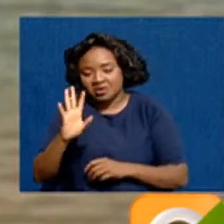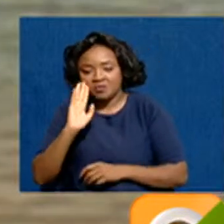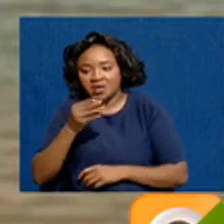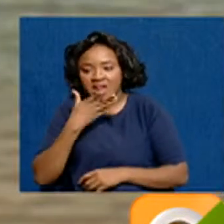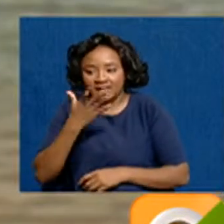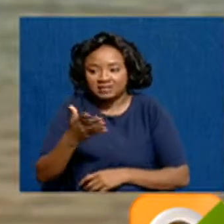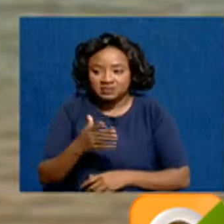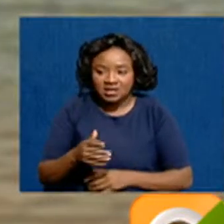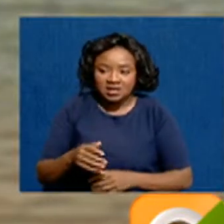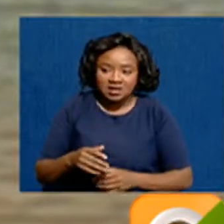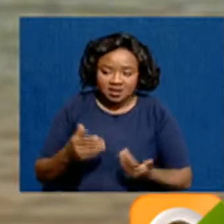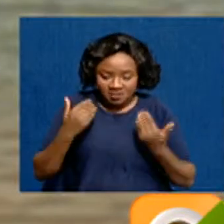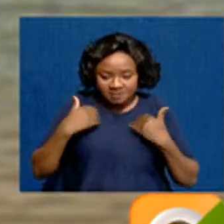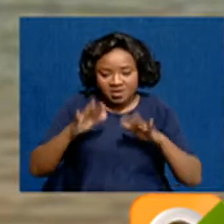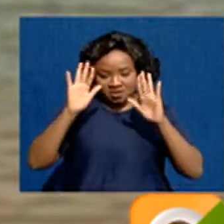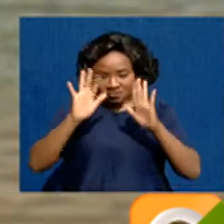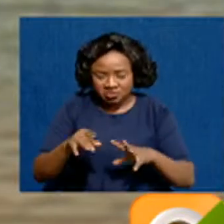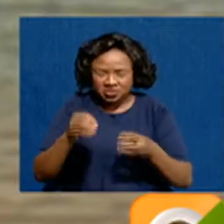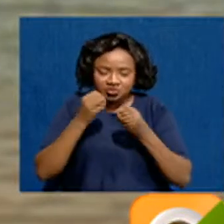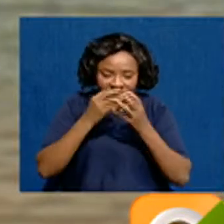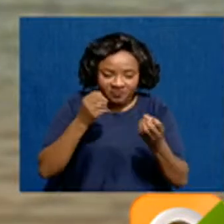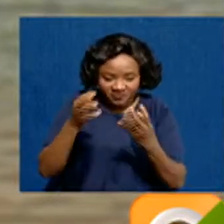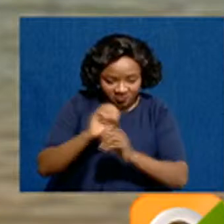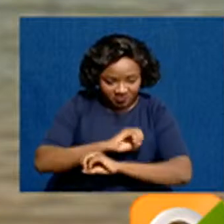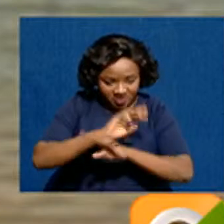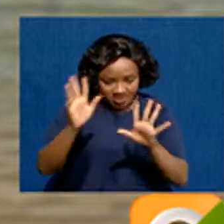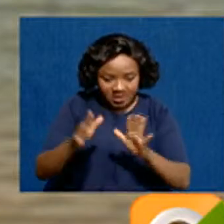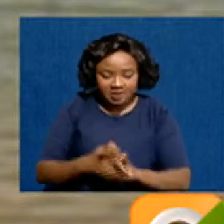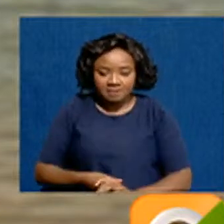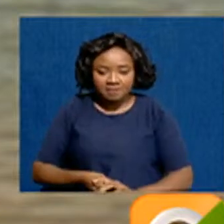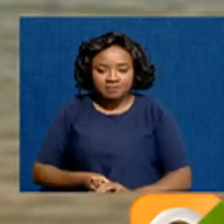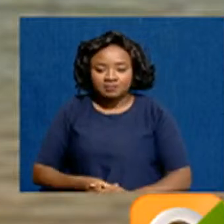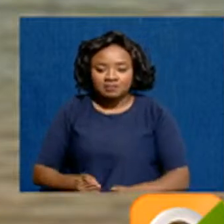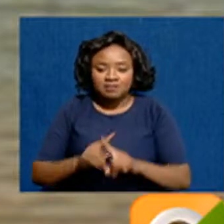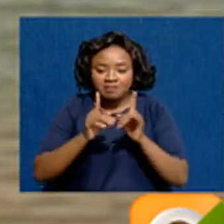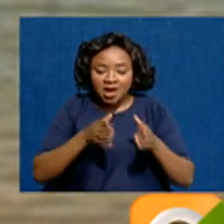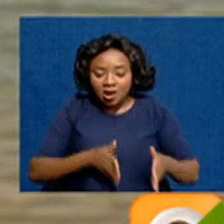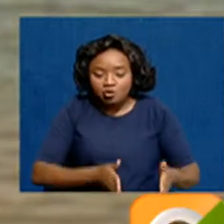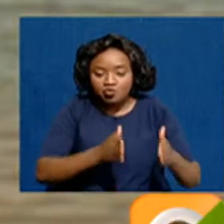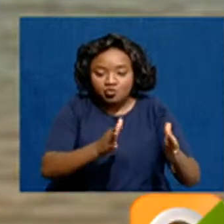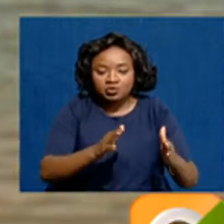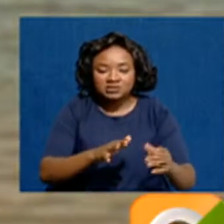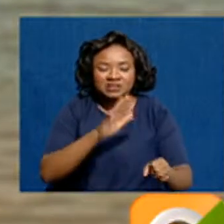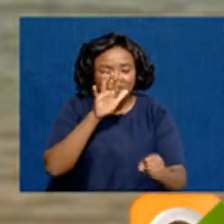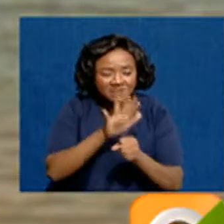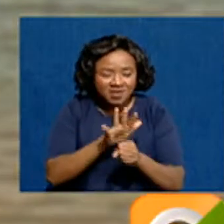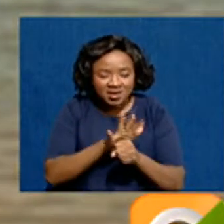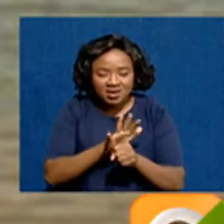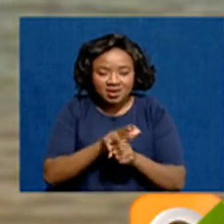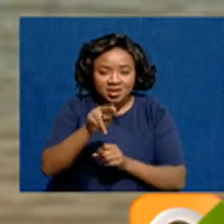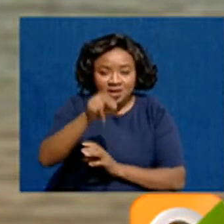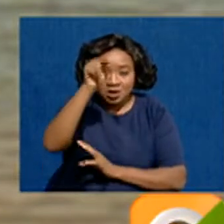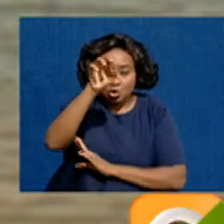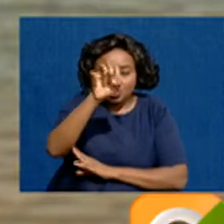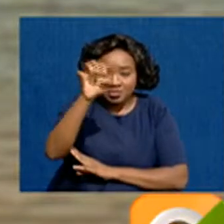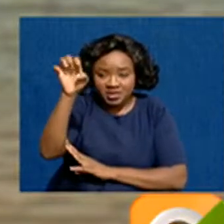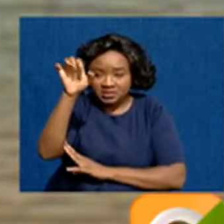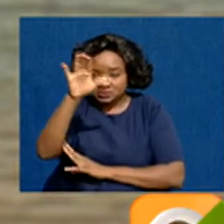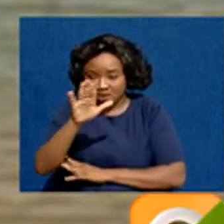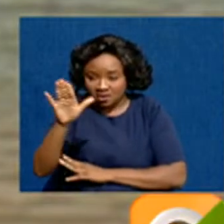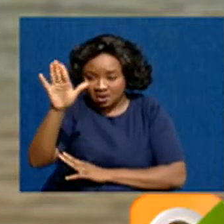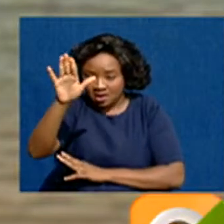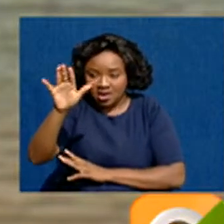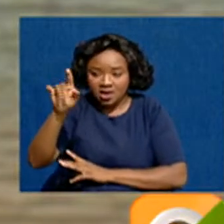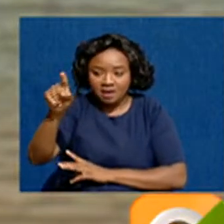here and from government, it was important to paint that picture. But the roads that have been affected majorly in the northeastern part of the